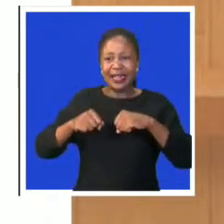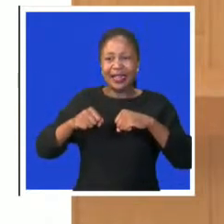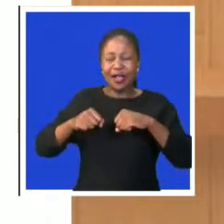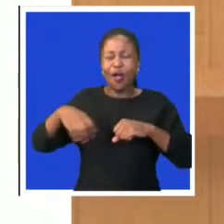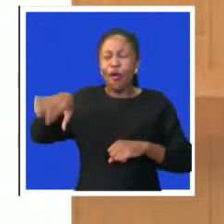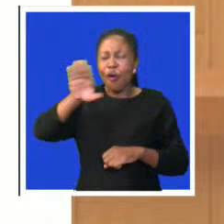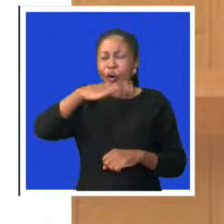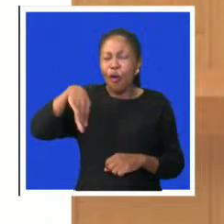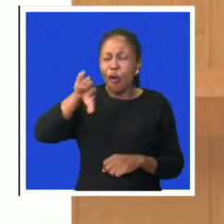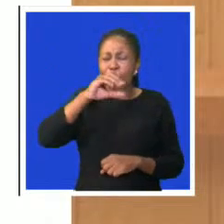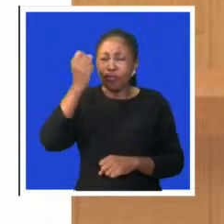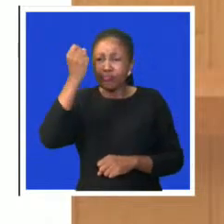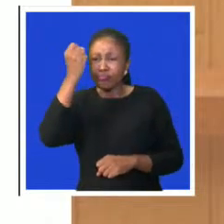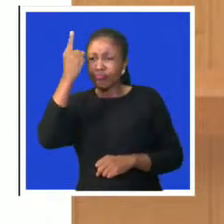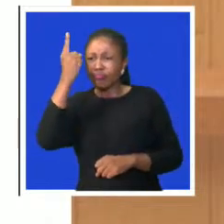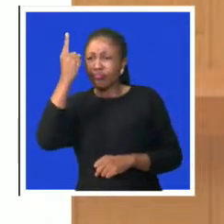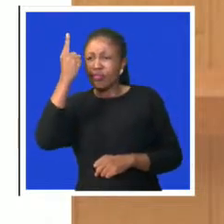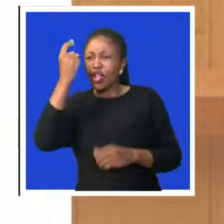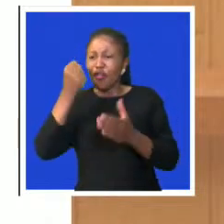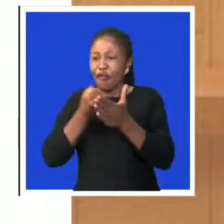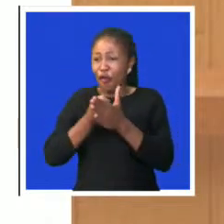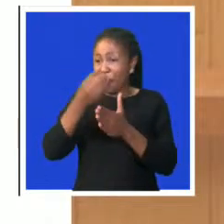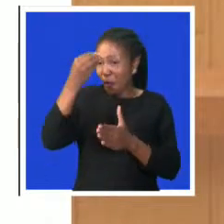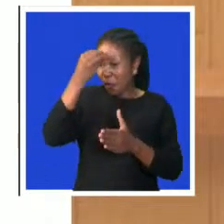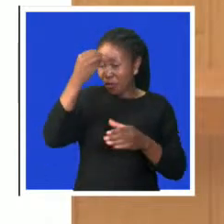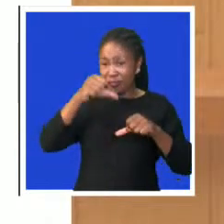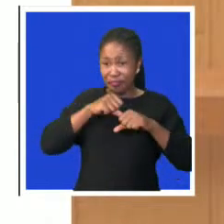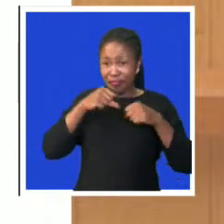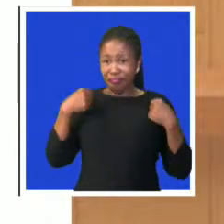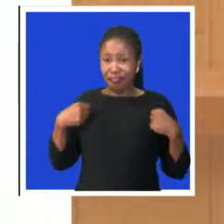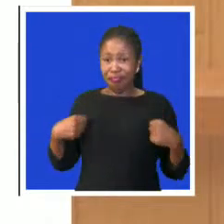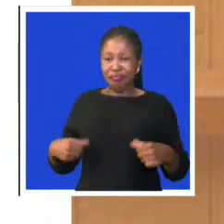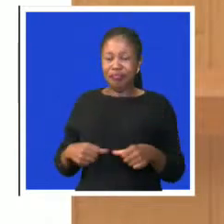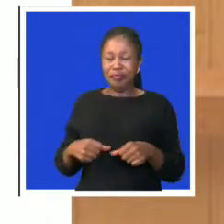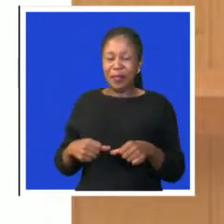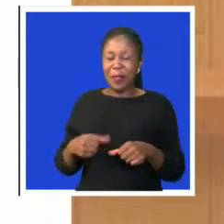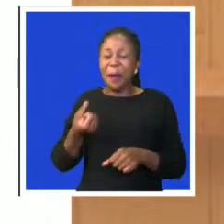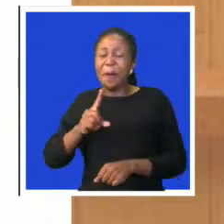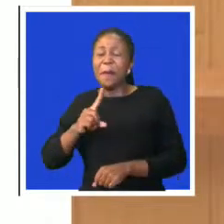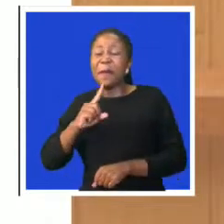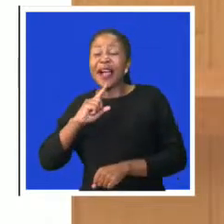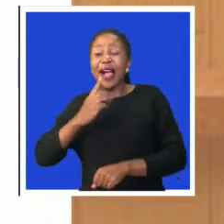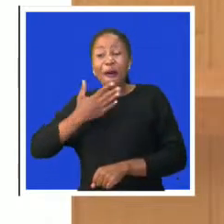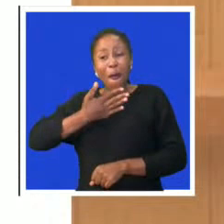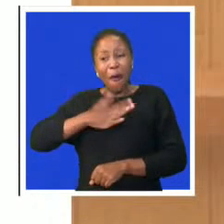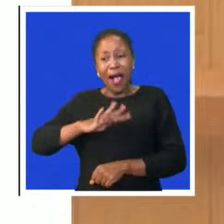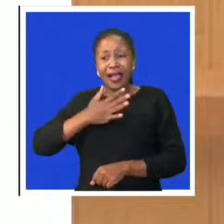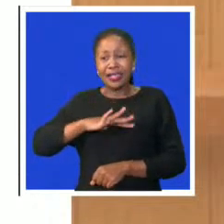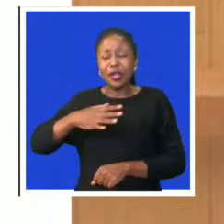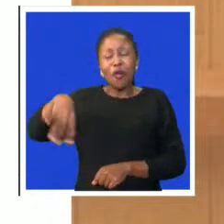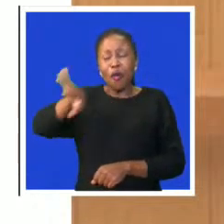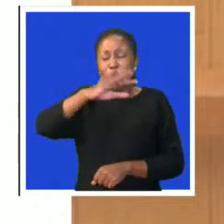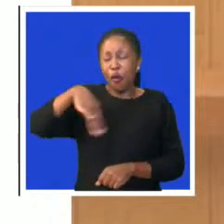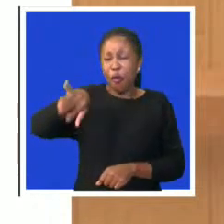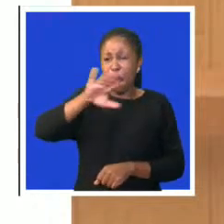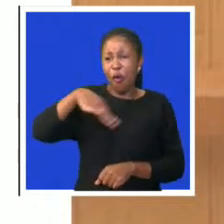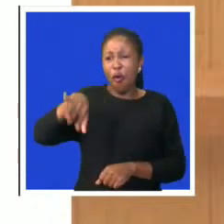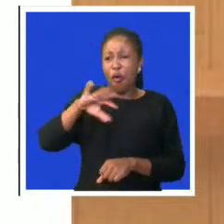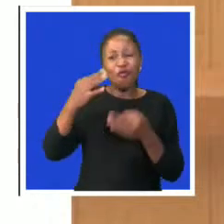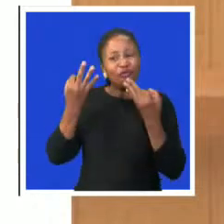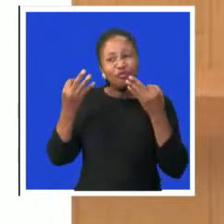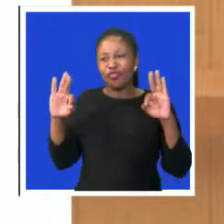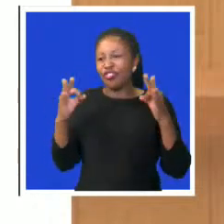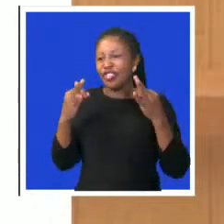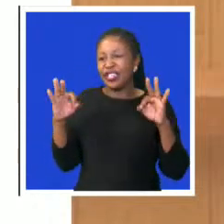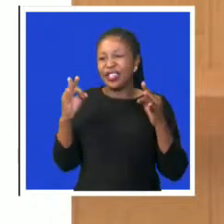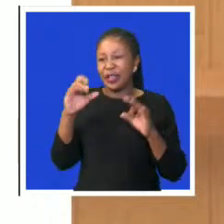political freedom for the Jews. Considered Romans as idol worshippers.